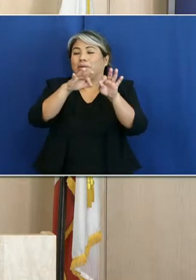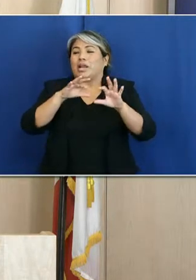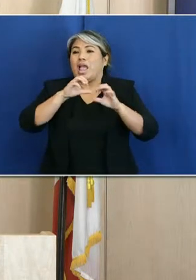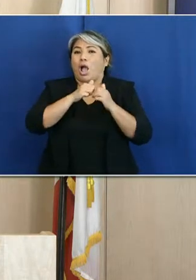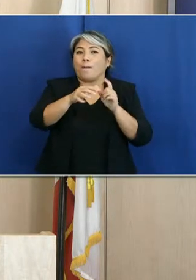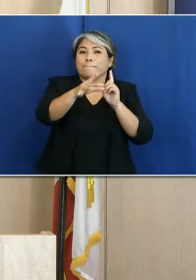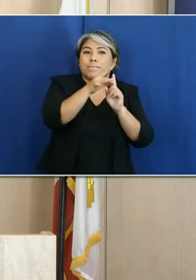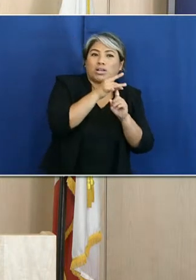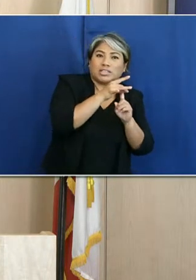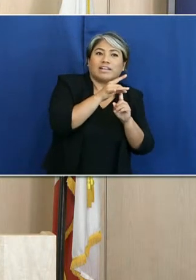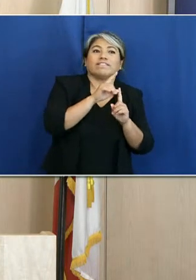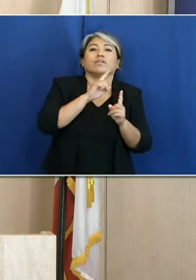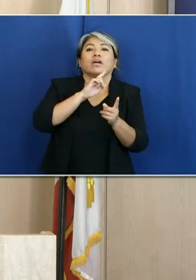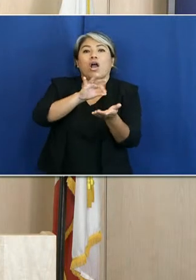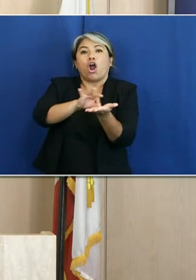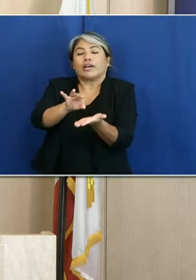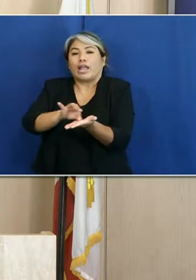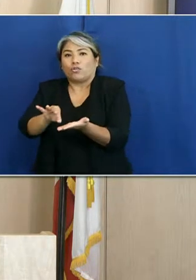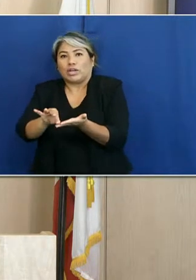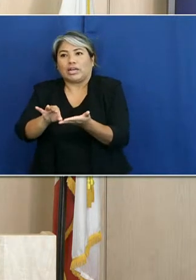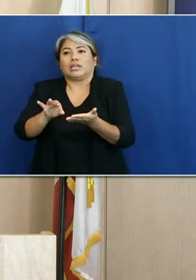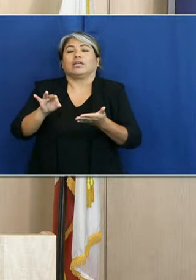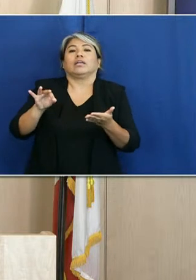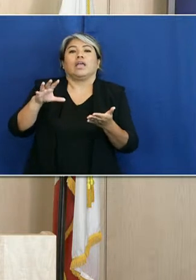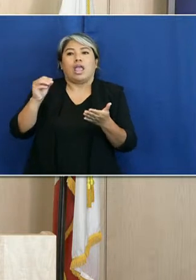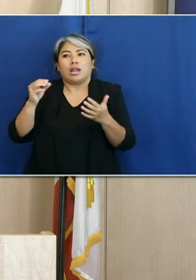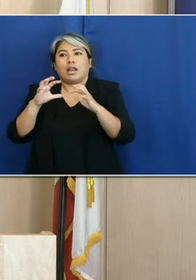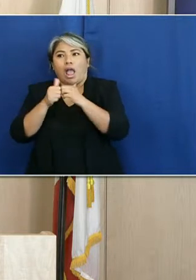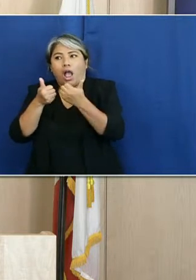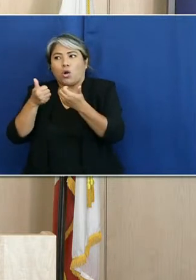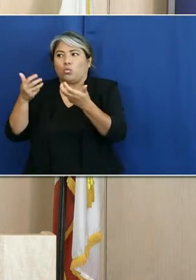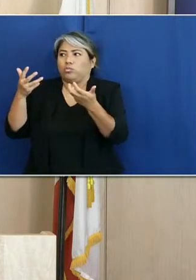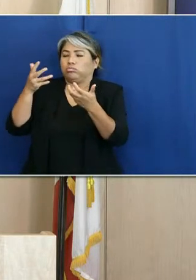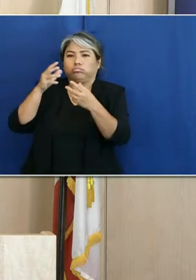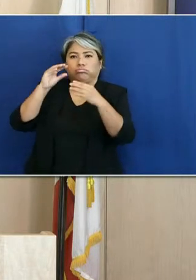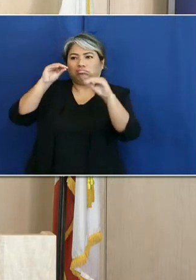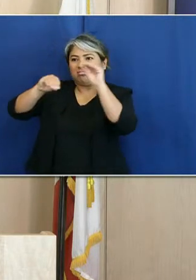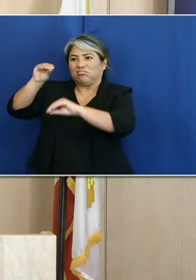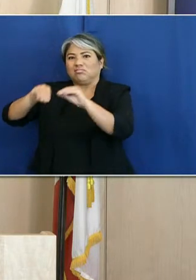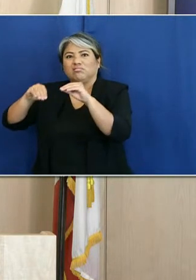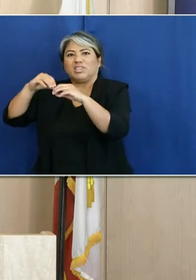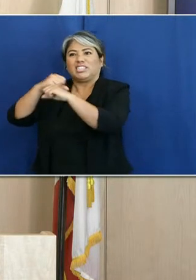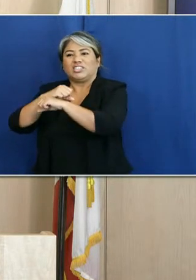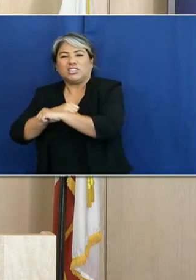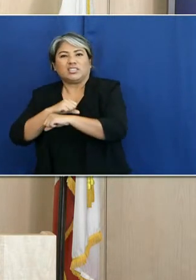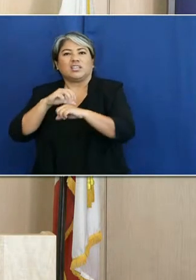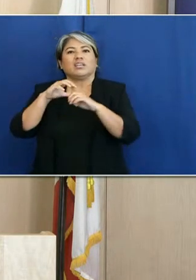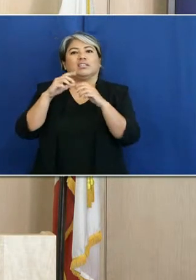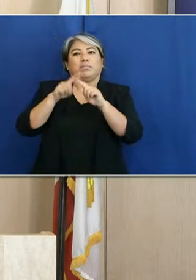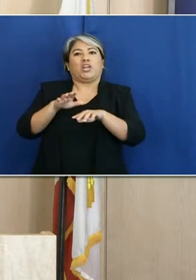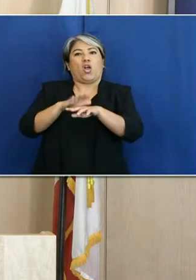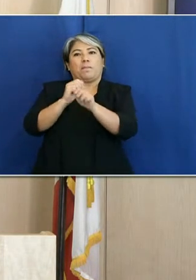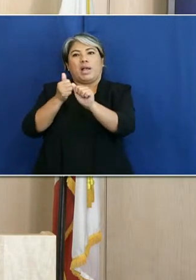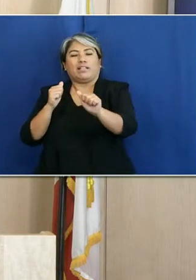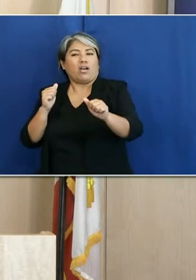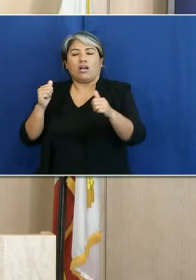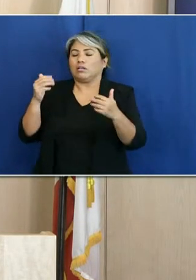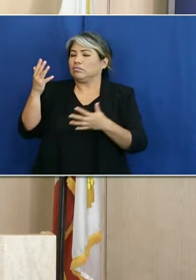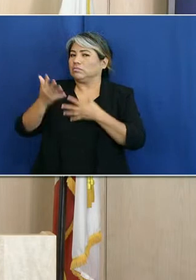the positive cases are being counted and attributed each day as far as this backlog goes, and just what the